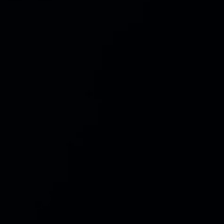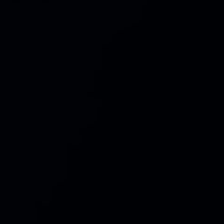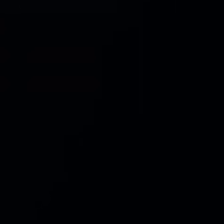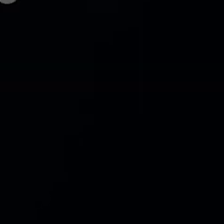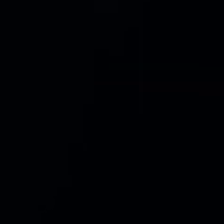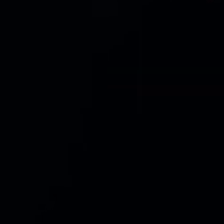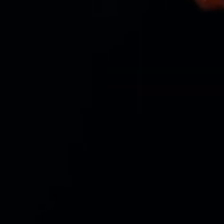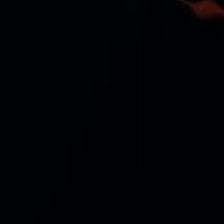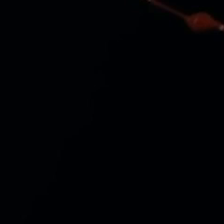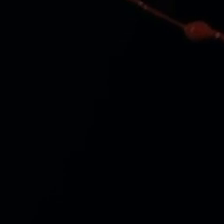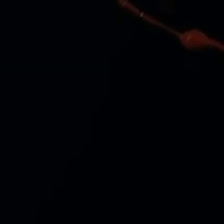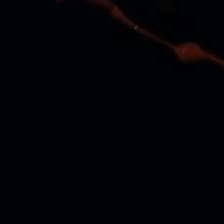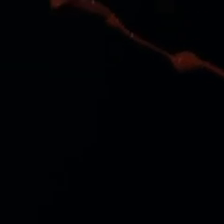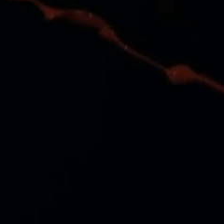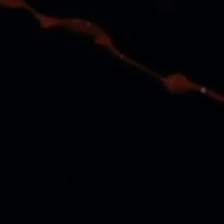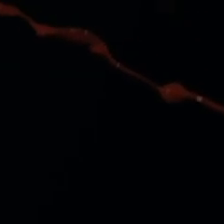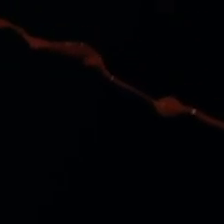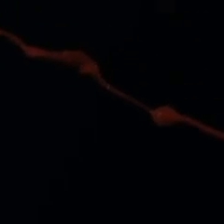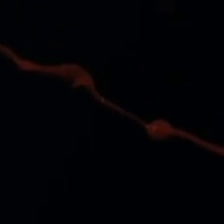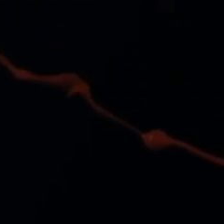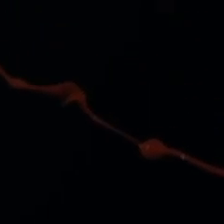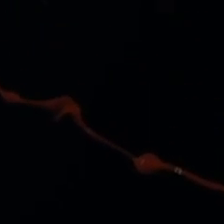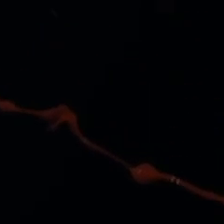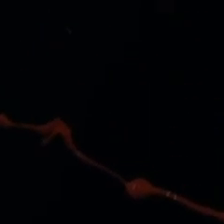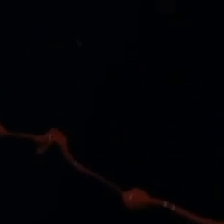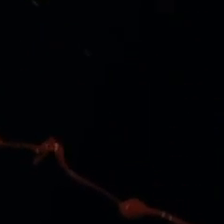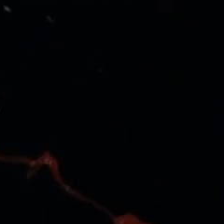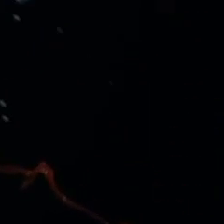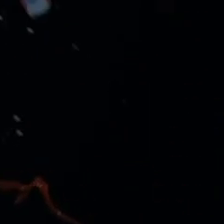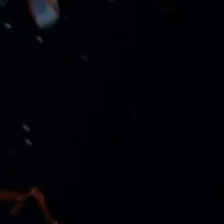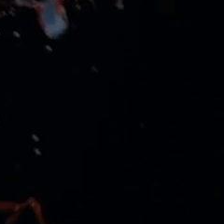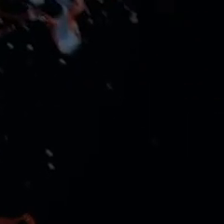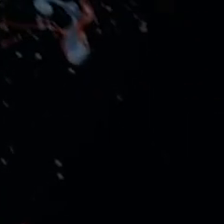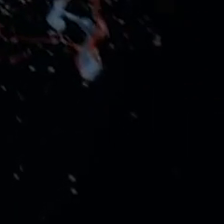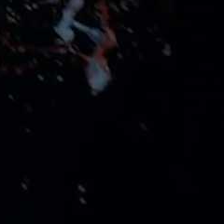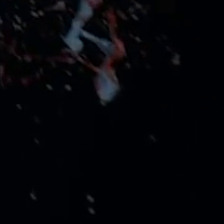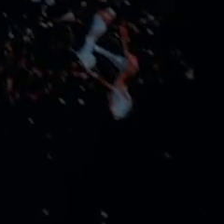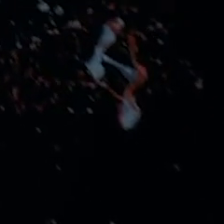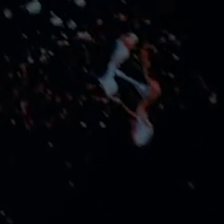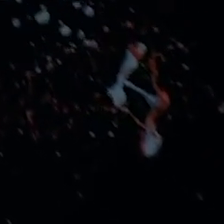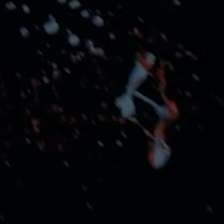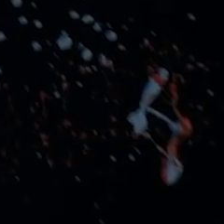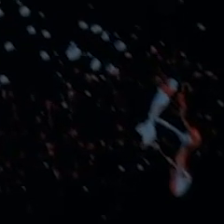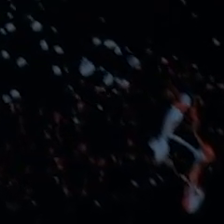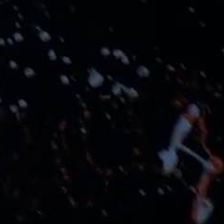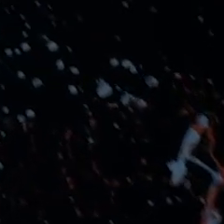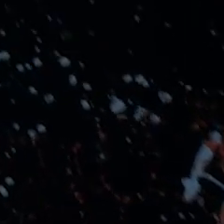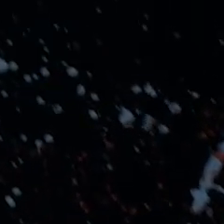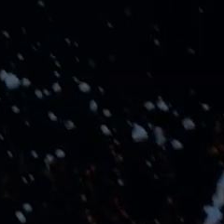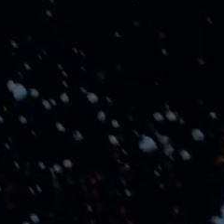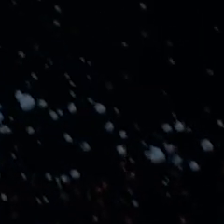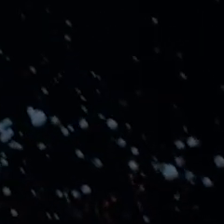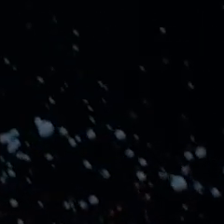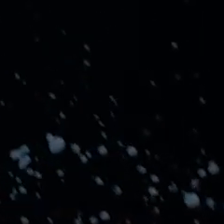date. All other details remain as earlier communicated in the notice issued on the 18th of September 2020. Thank